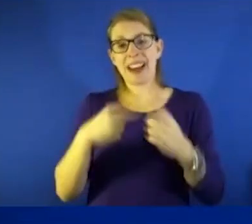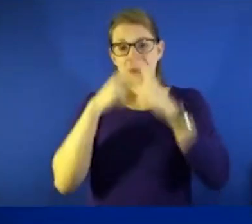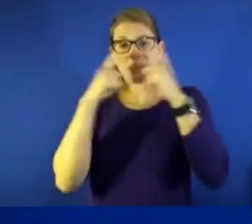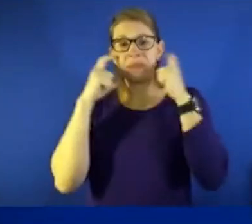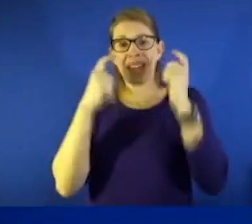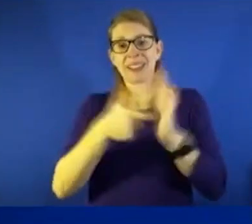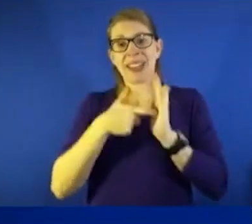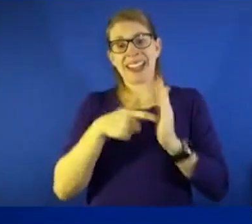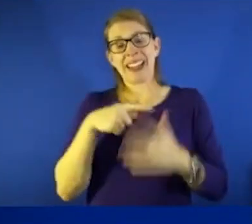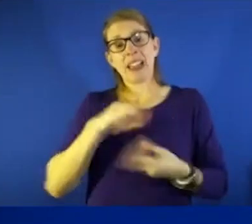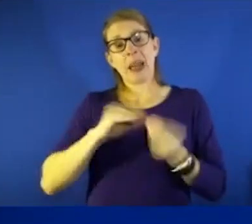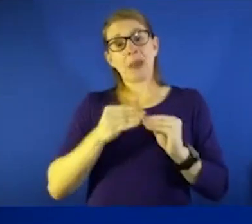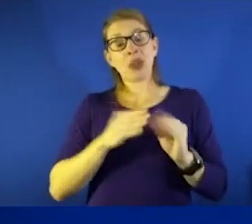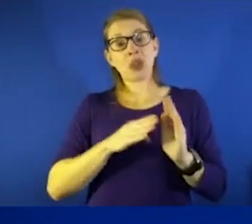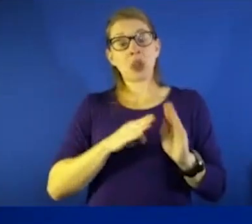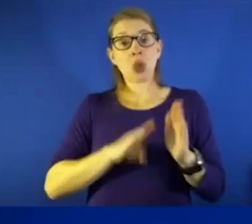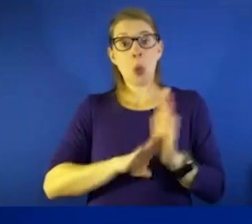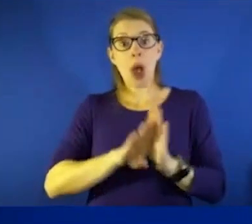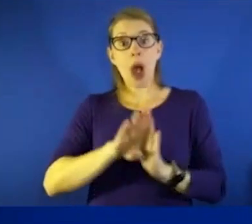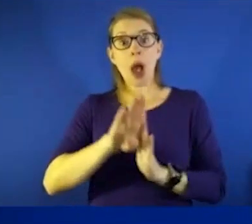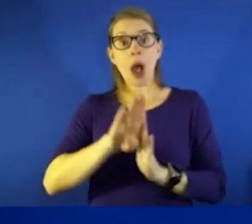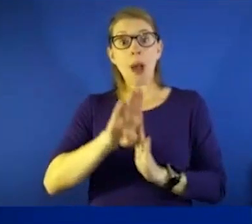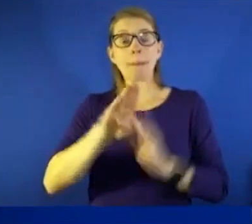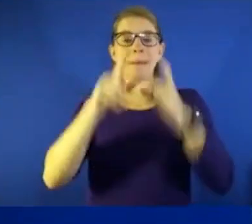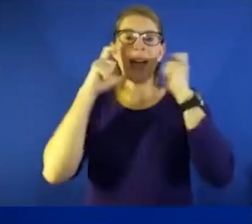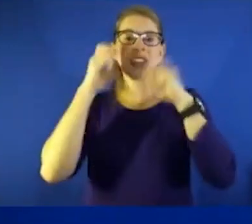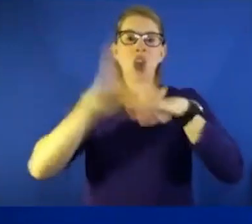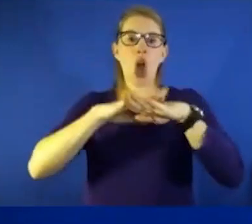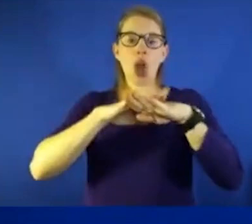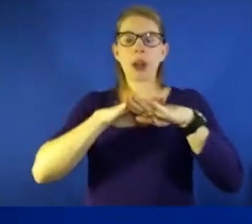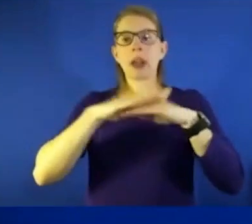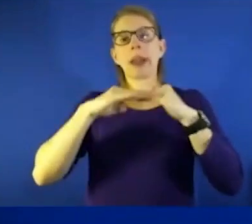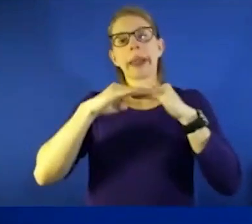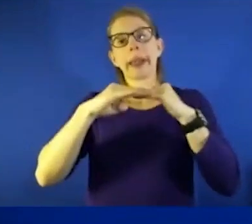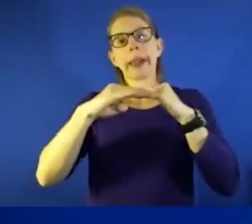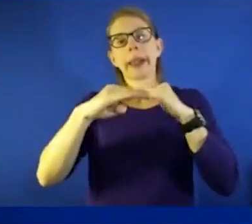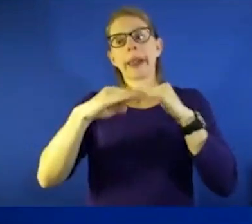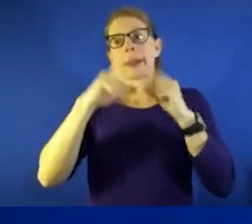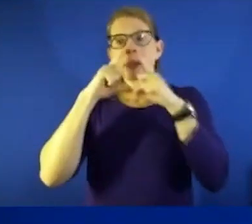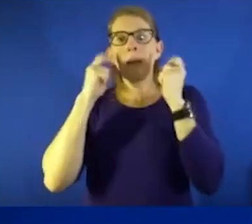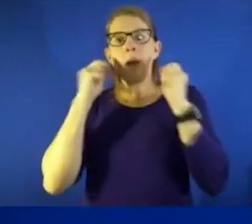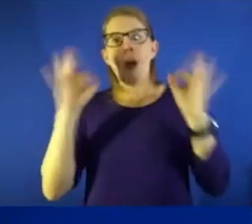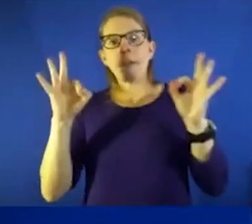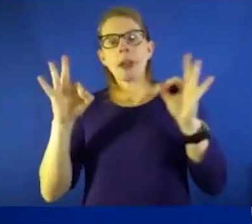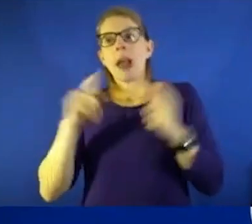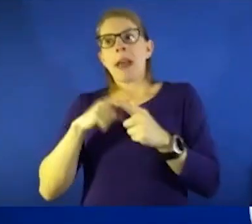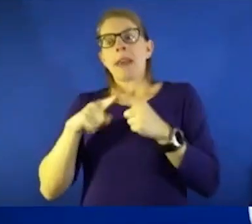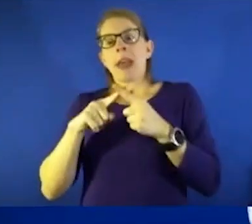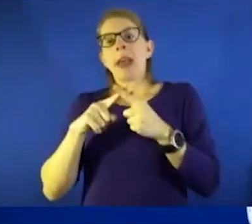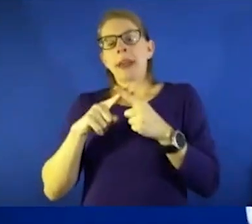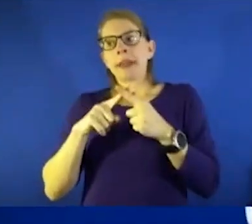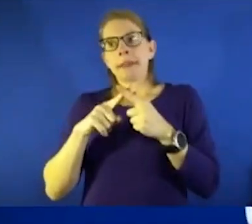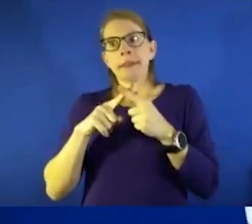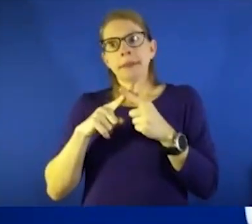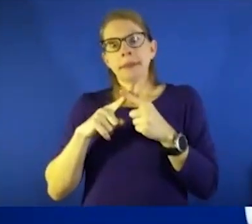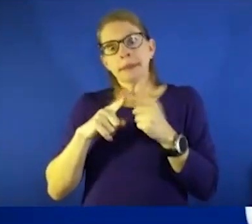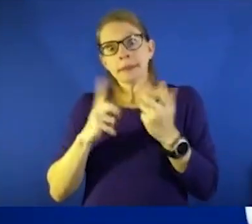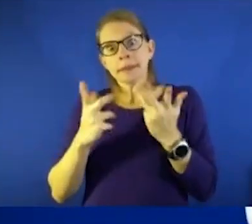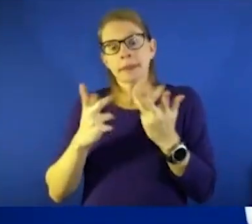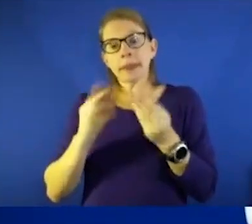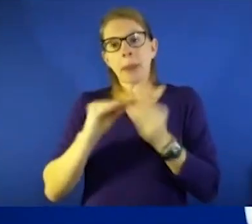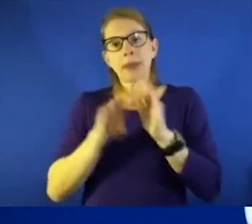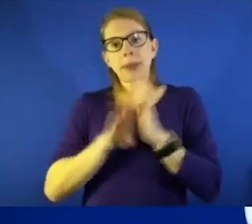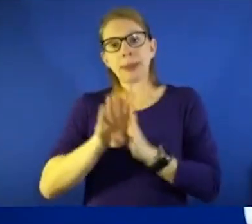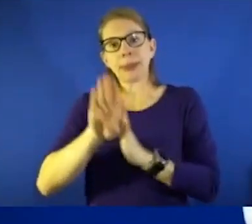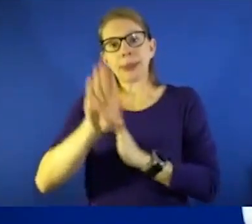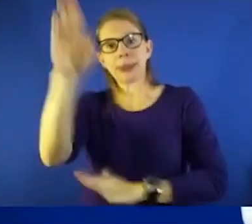numbers go up. We put masks on. They begin to moderate. We take the masks off. The numbers go back up again. That's the whack-a-mole game. What